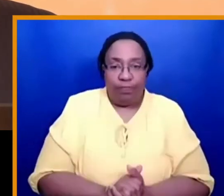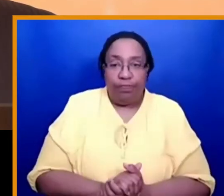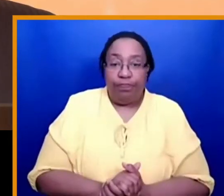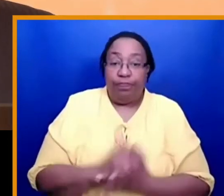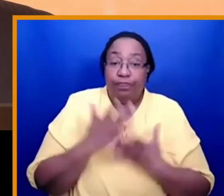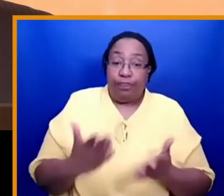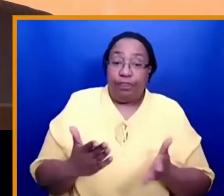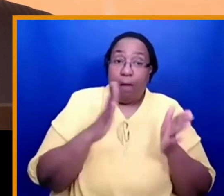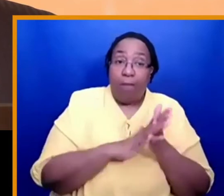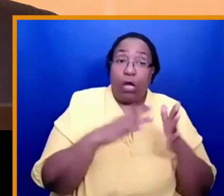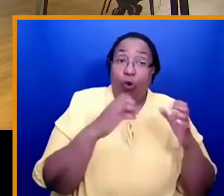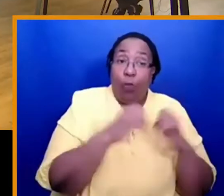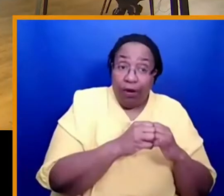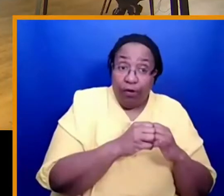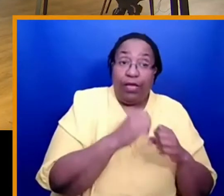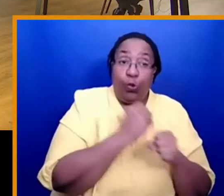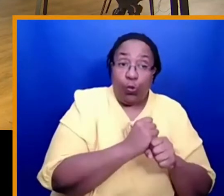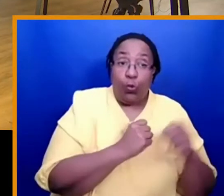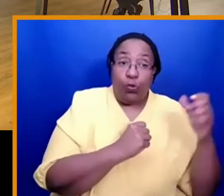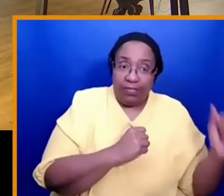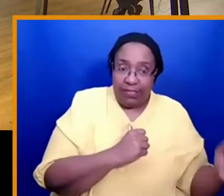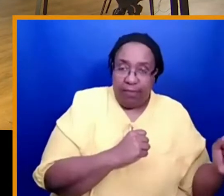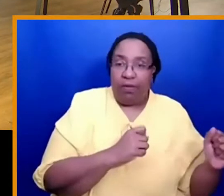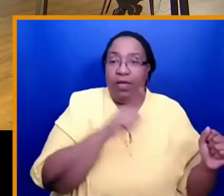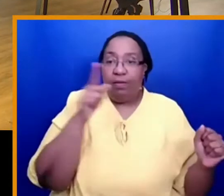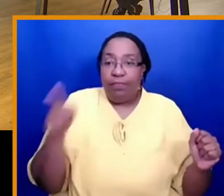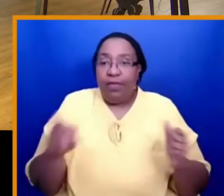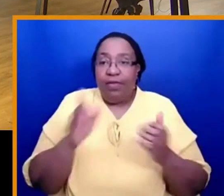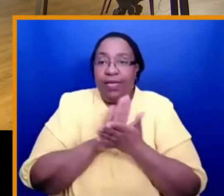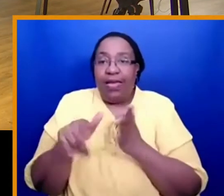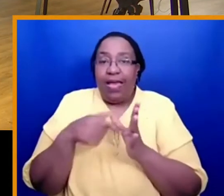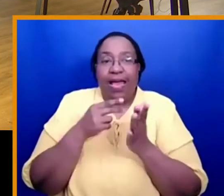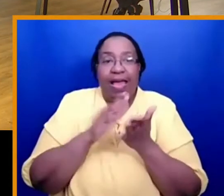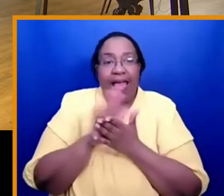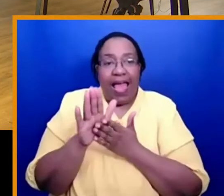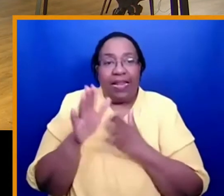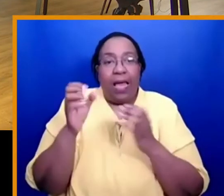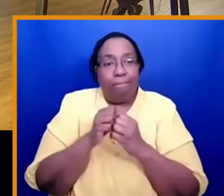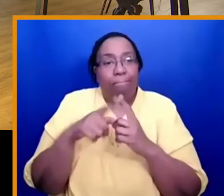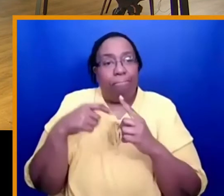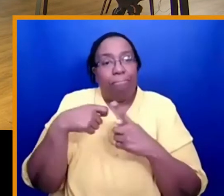by? And I now call Hannah Bettesworth, who is speaking against the motion. Hannah.